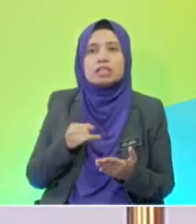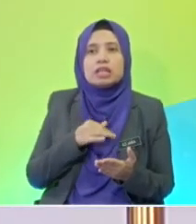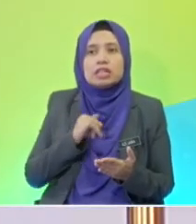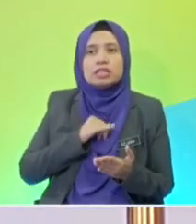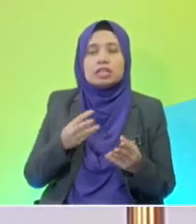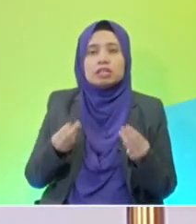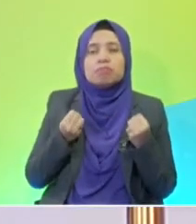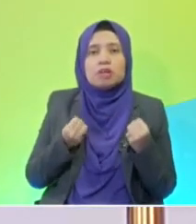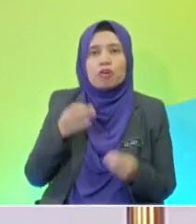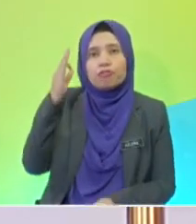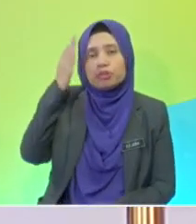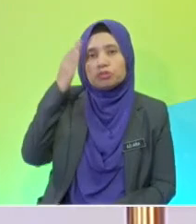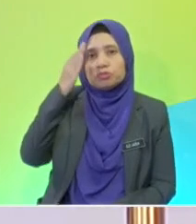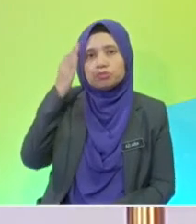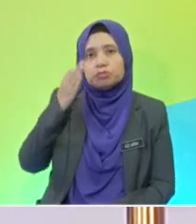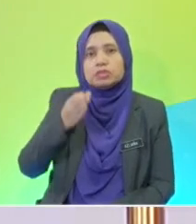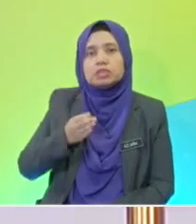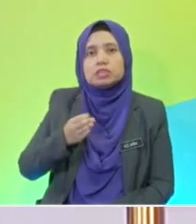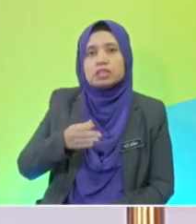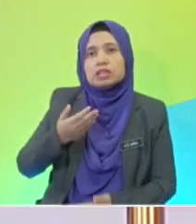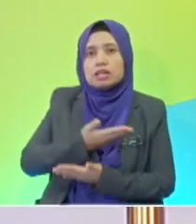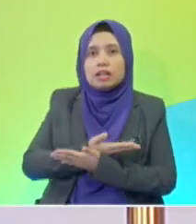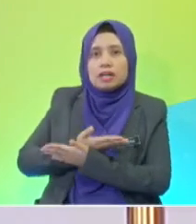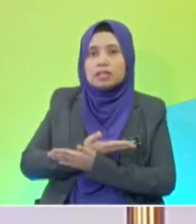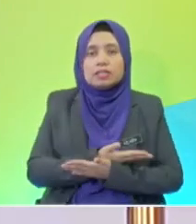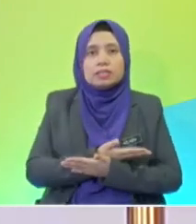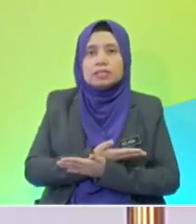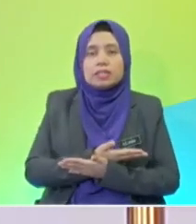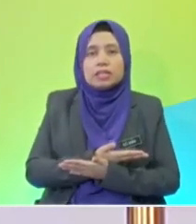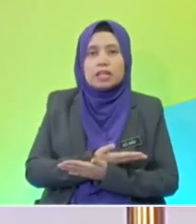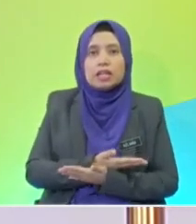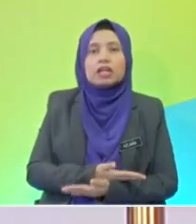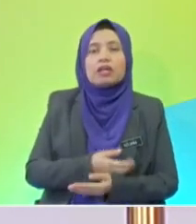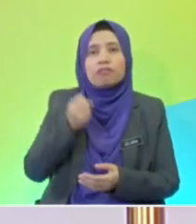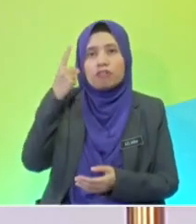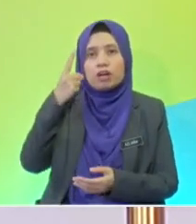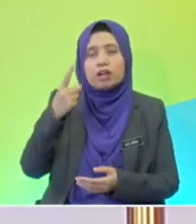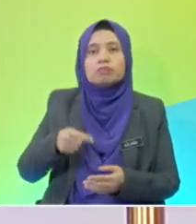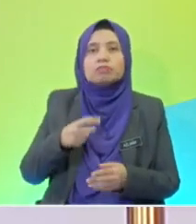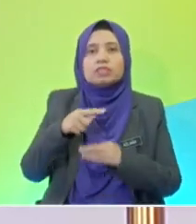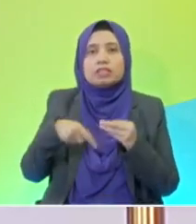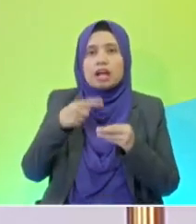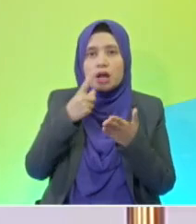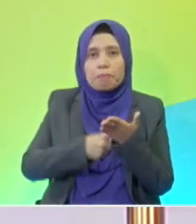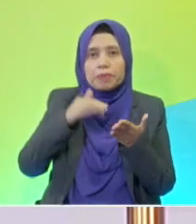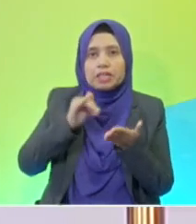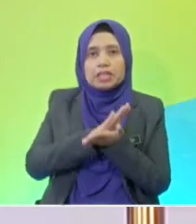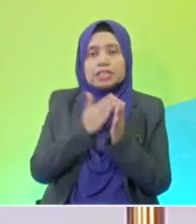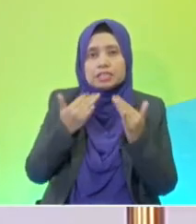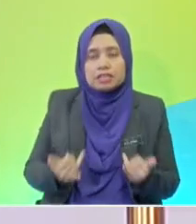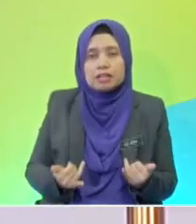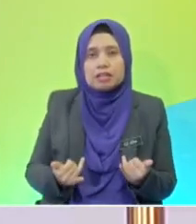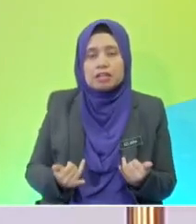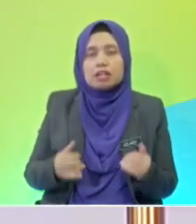my future generation to find out what I experienced in this generation. Right? Some of the things that I used, and